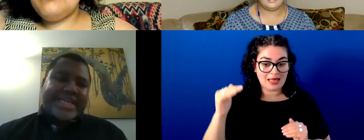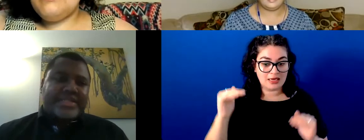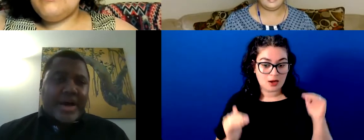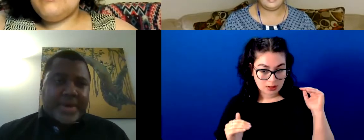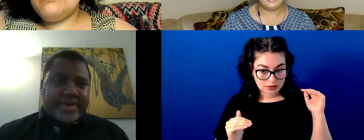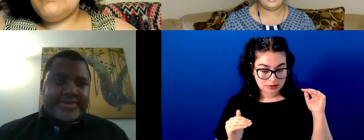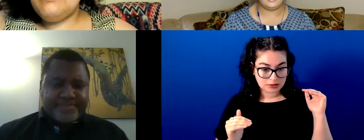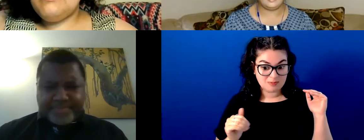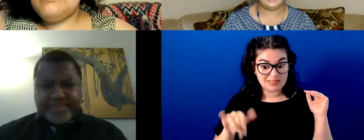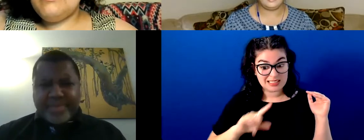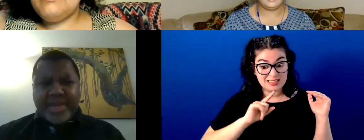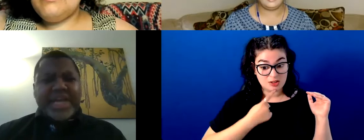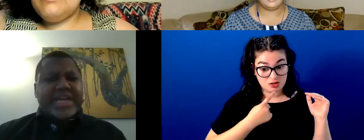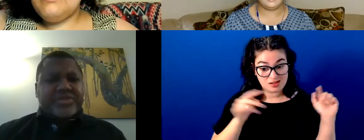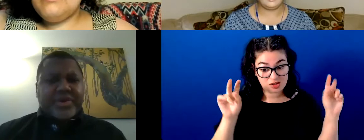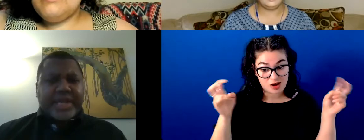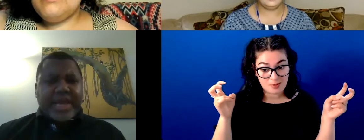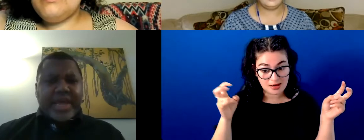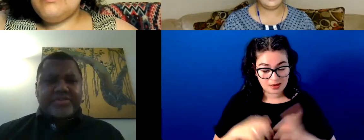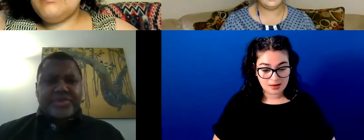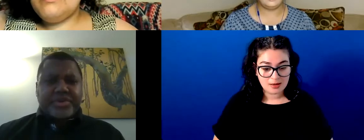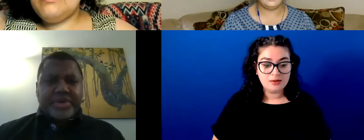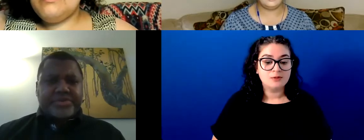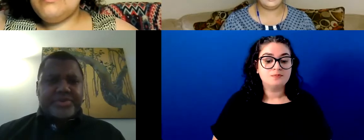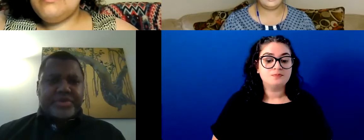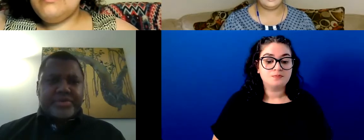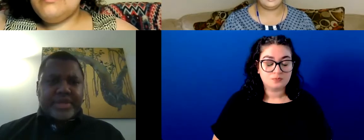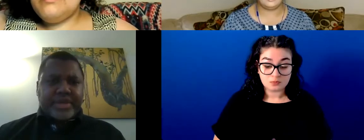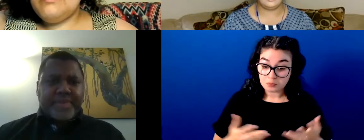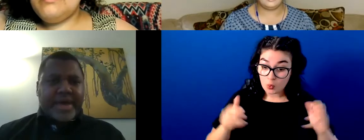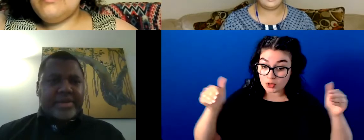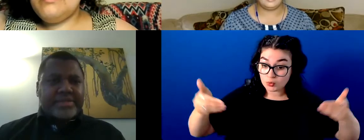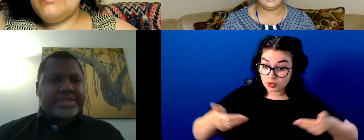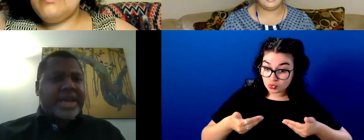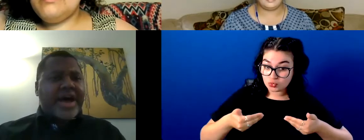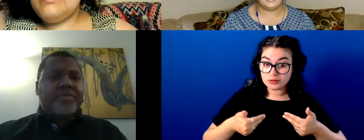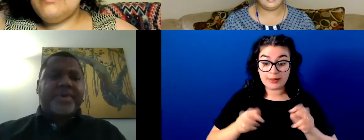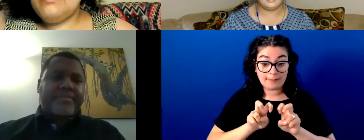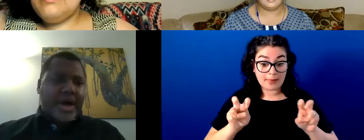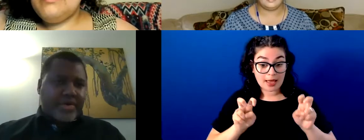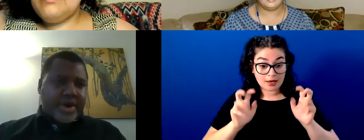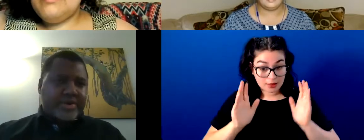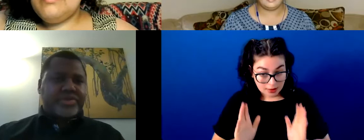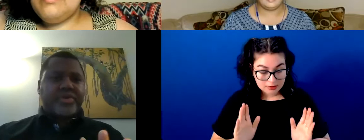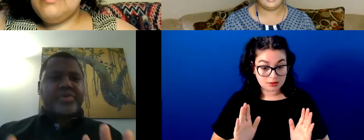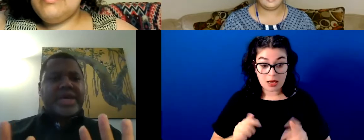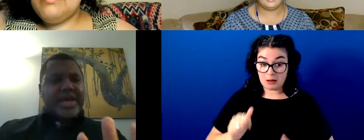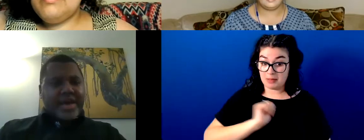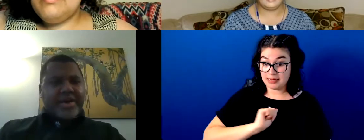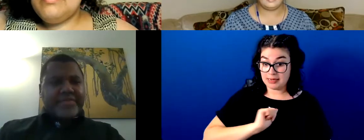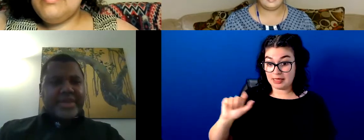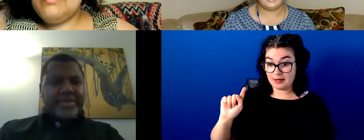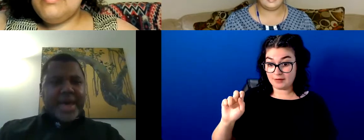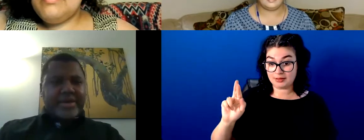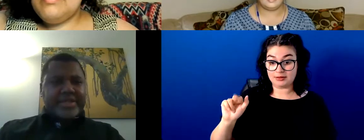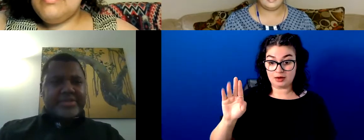serious topic. And so I'd like to introduce the panelists, and I will be the moderator. So I'll